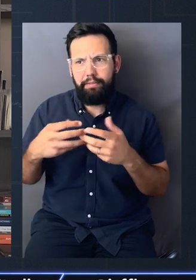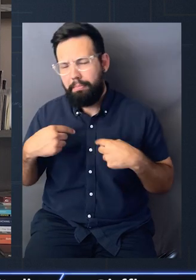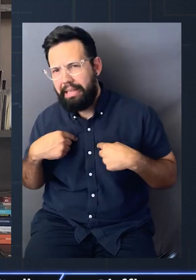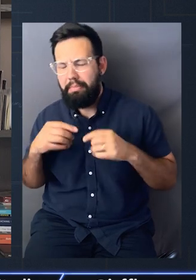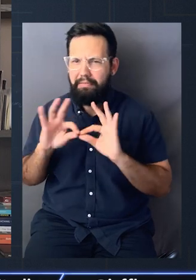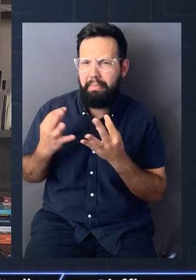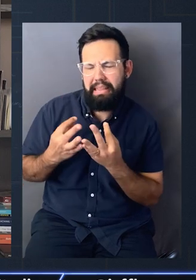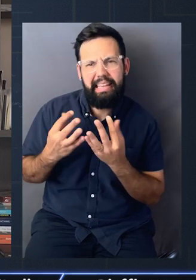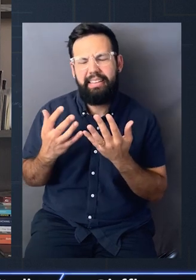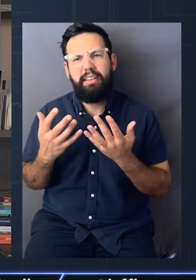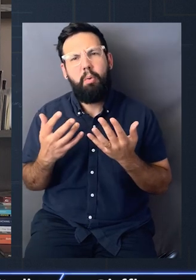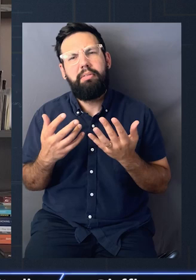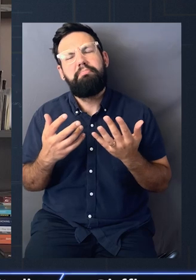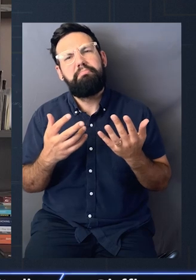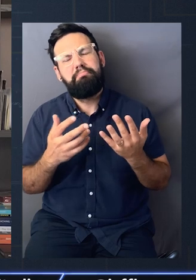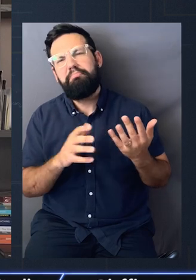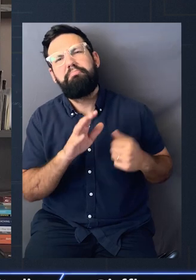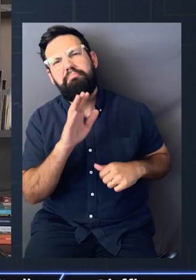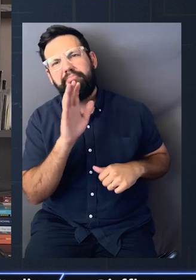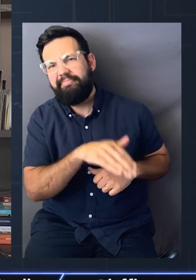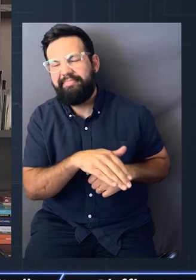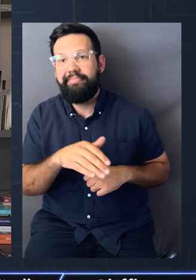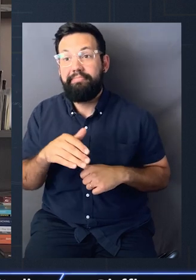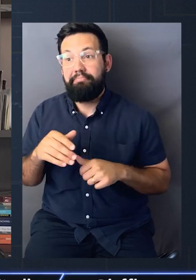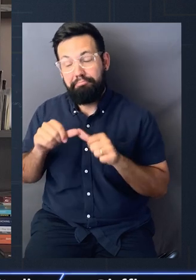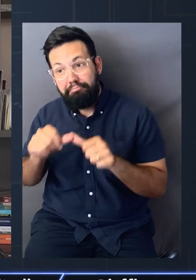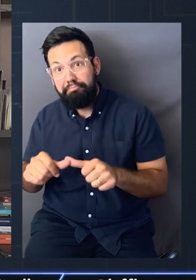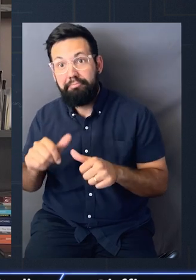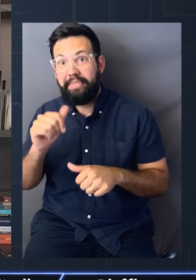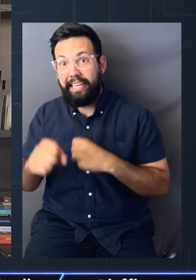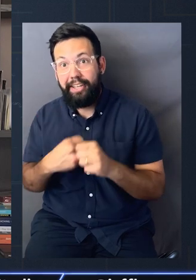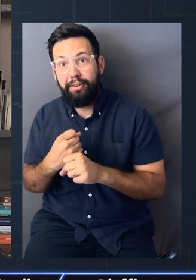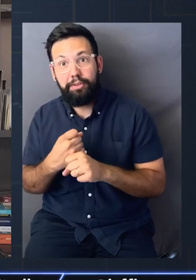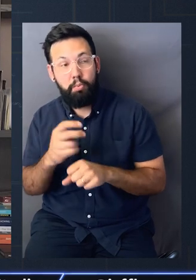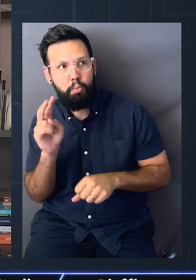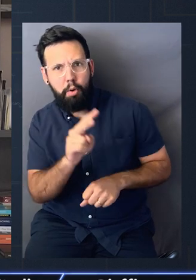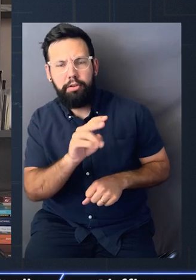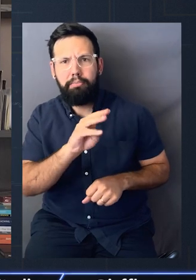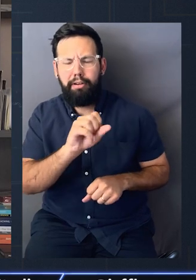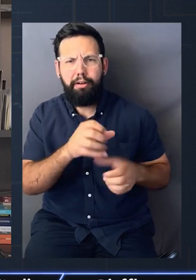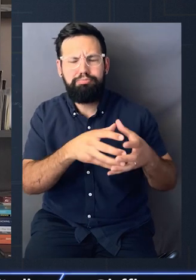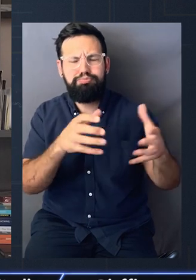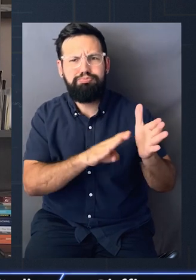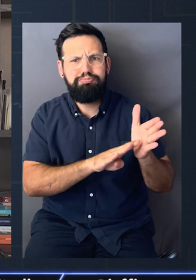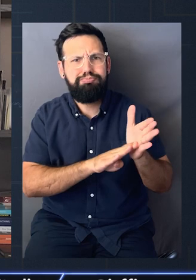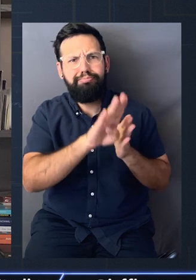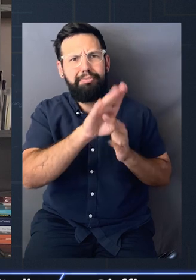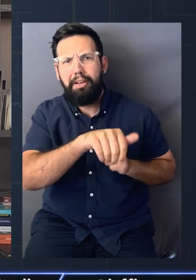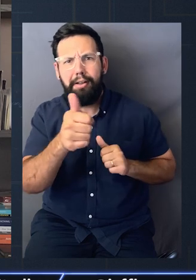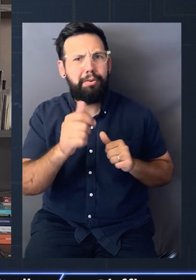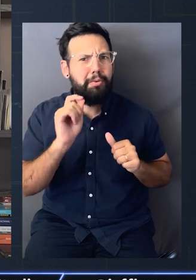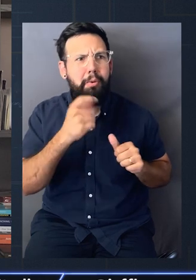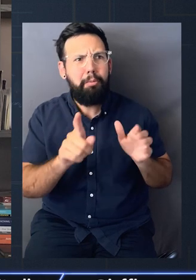almost a decade after that, we watched Microsoft grow and prosper and watched so many good things happen out in Seattle. And